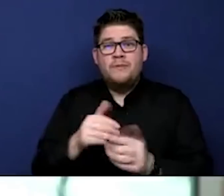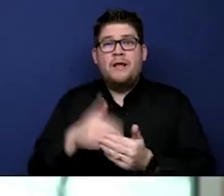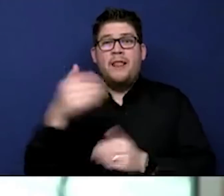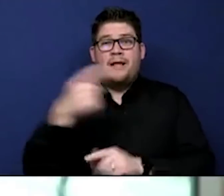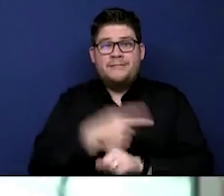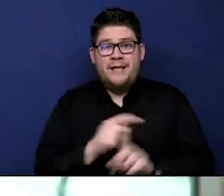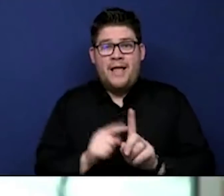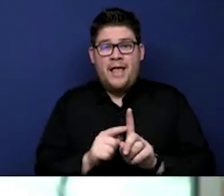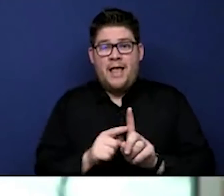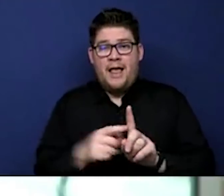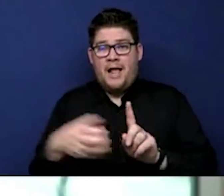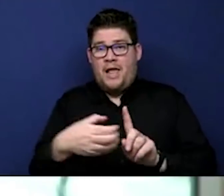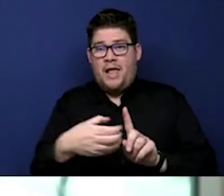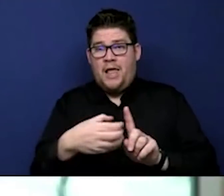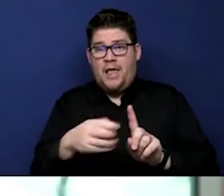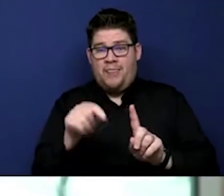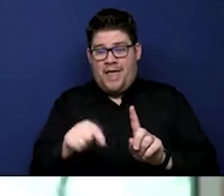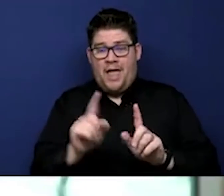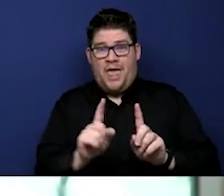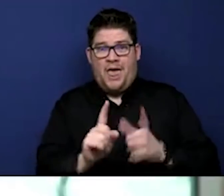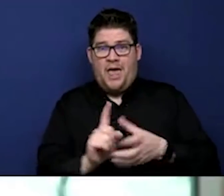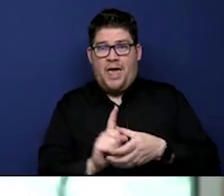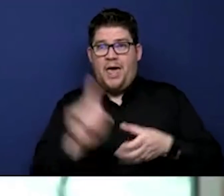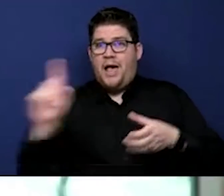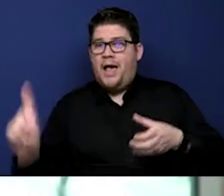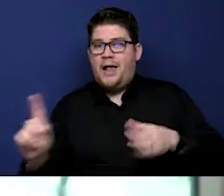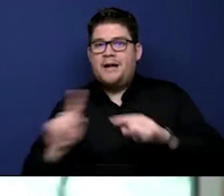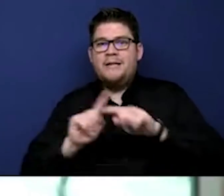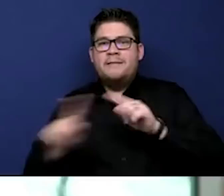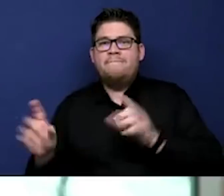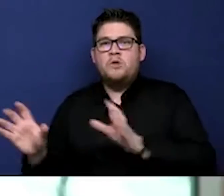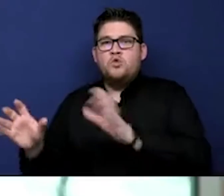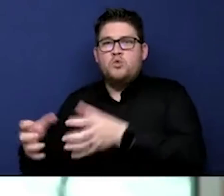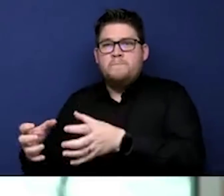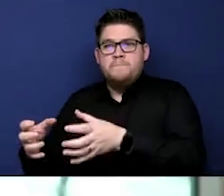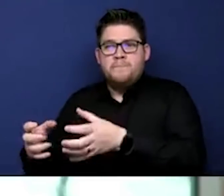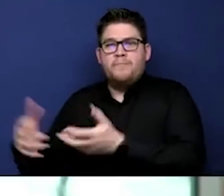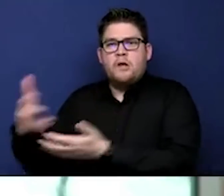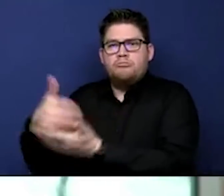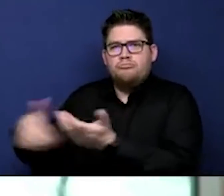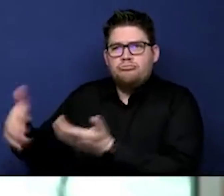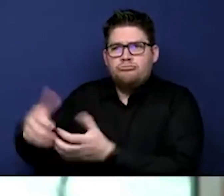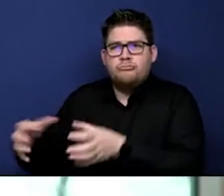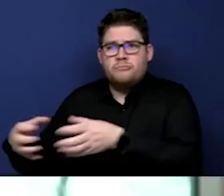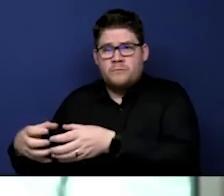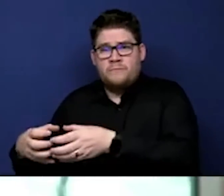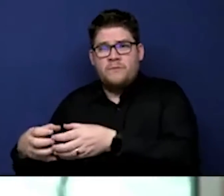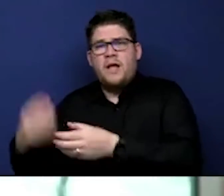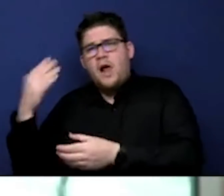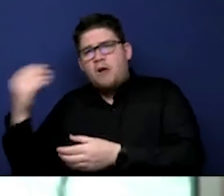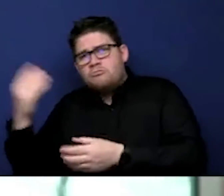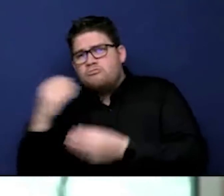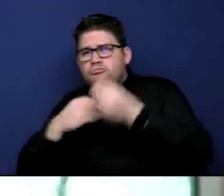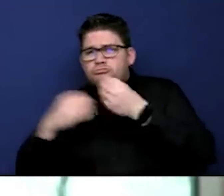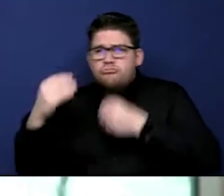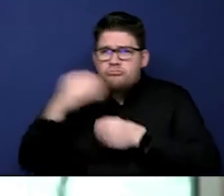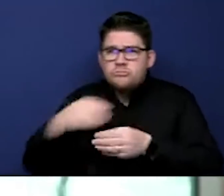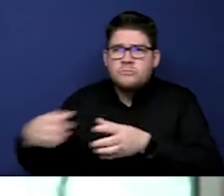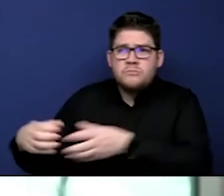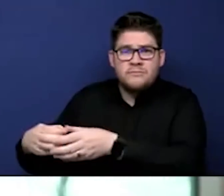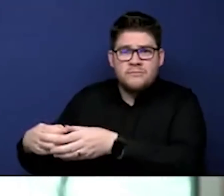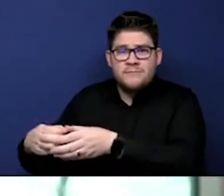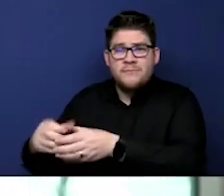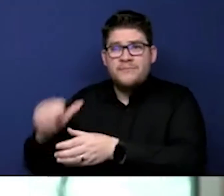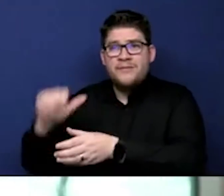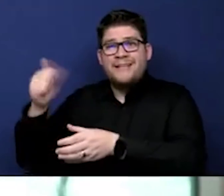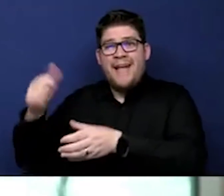different friends, and that drifts into an evening going out socializing. And then, of the 10 people that were there, they go